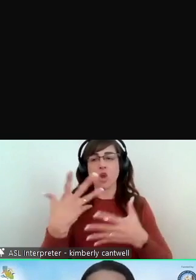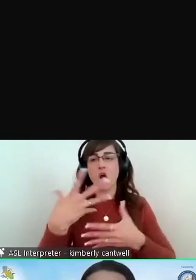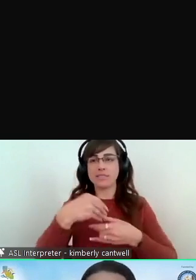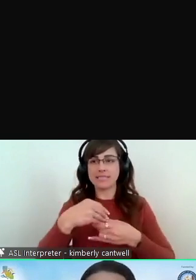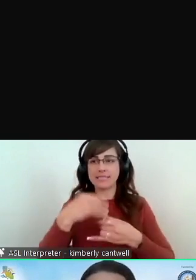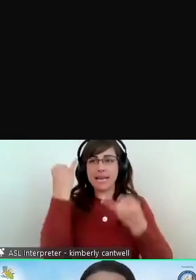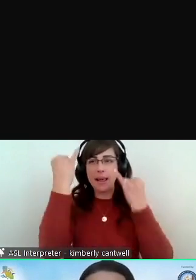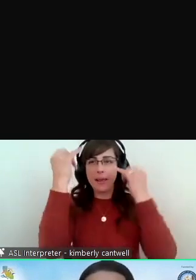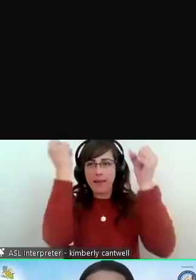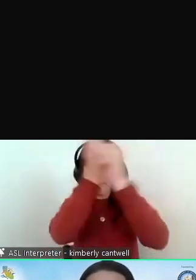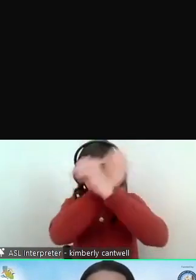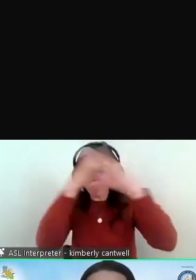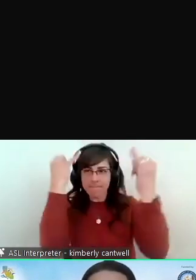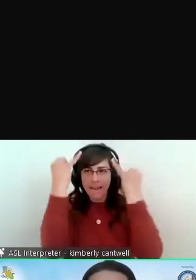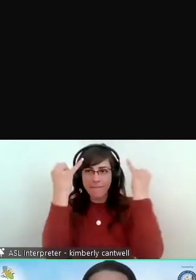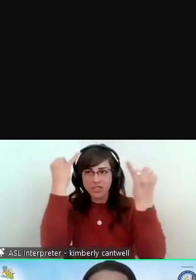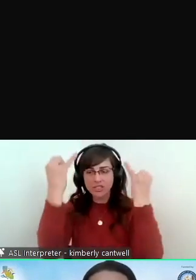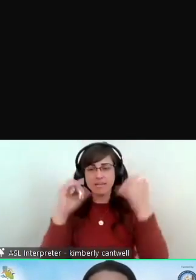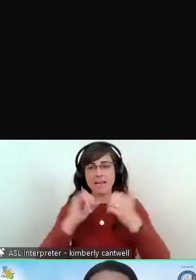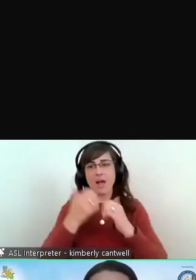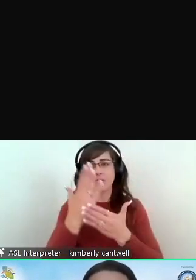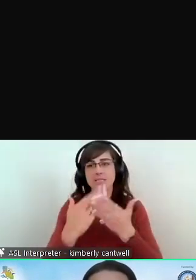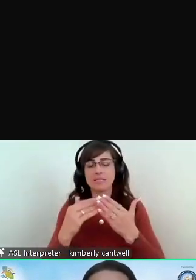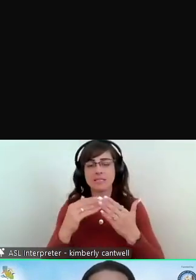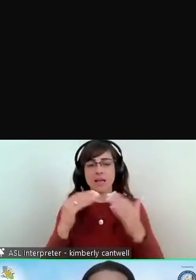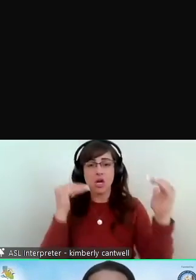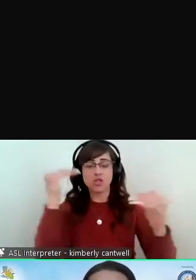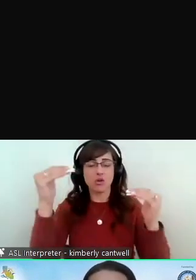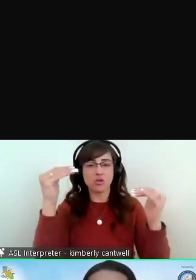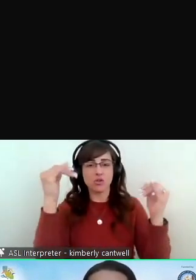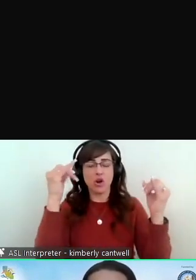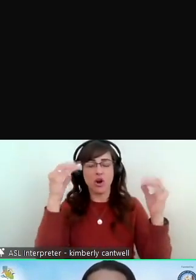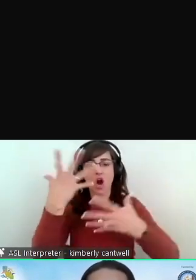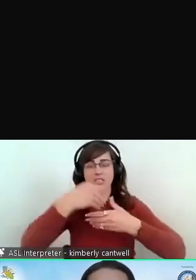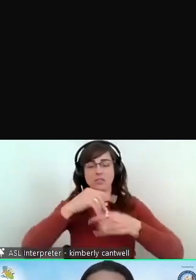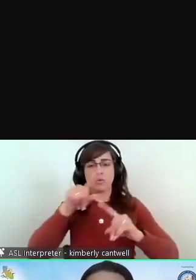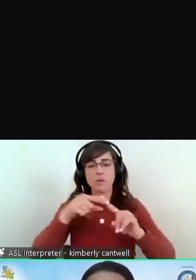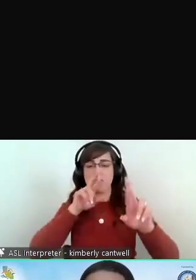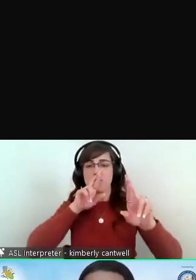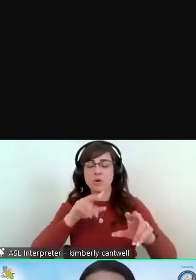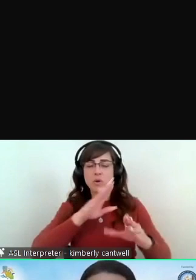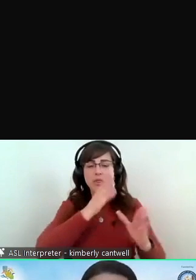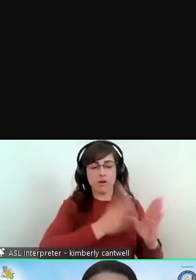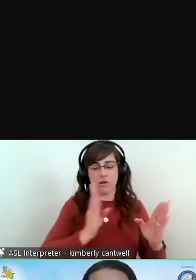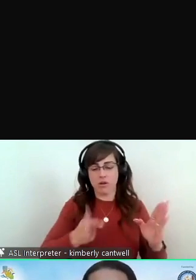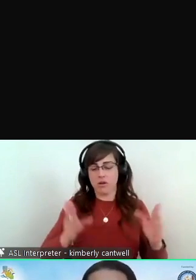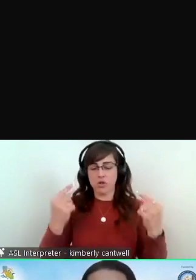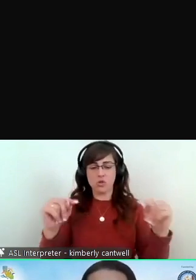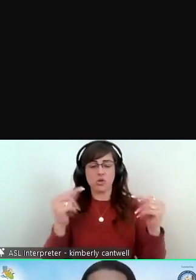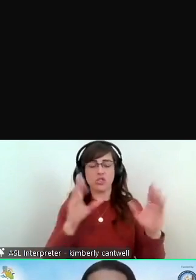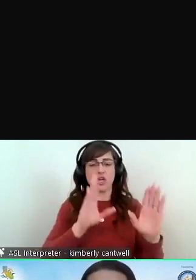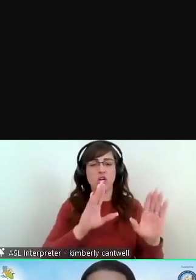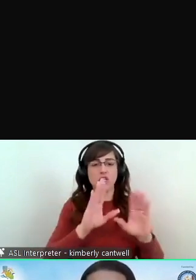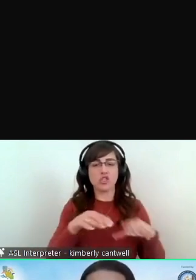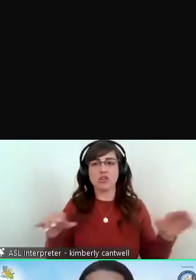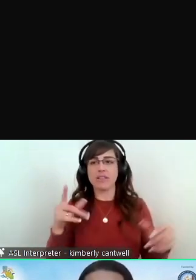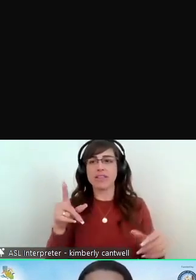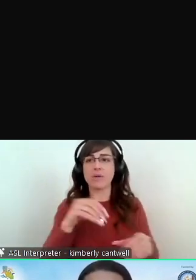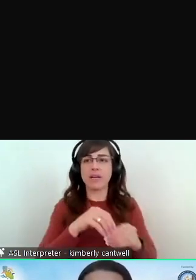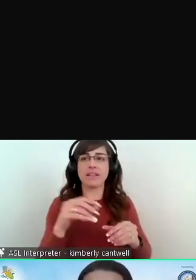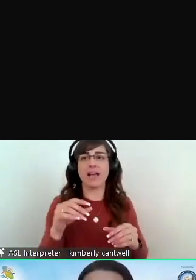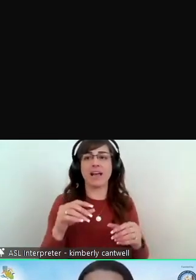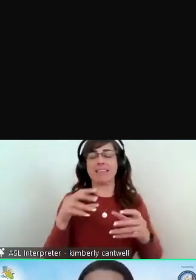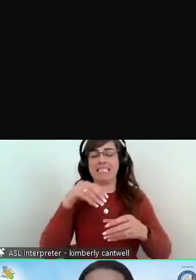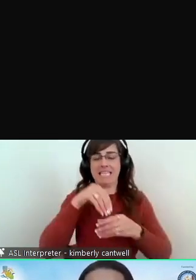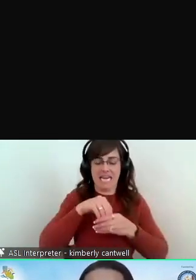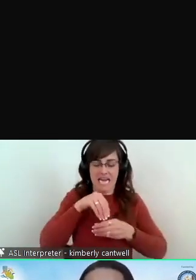autistic like imagination, and how some adults who are autistic are reporting that when they were like lining up toys as children, they were actually in this rich